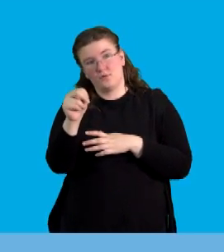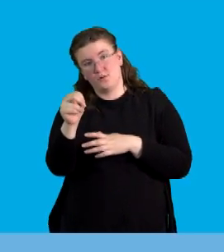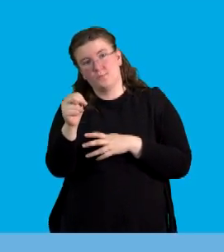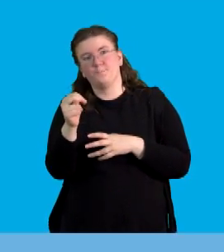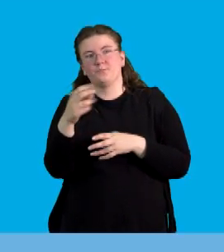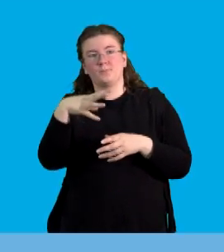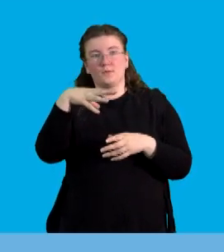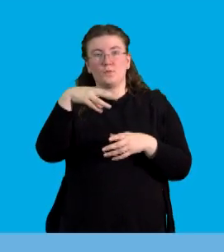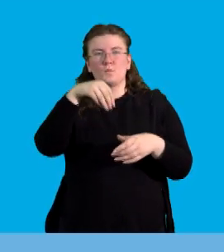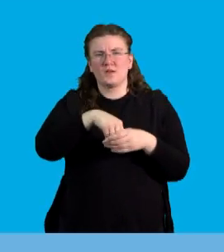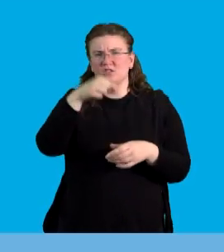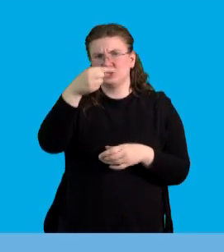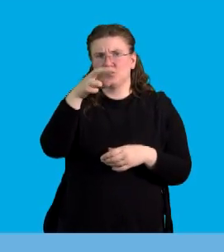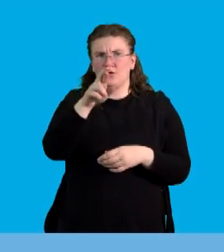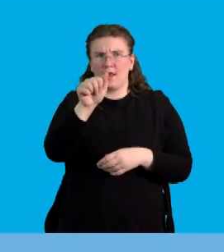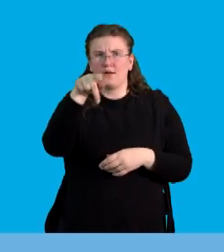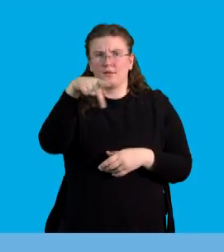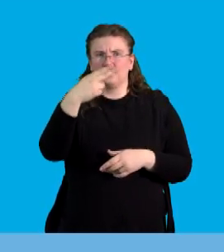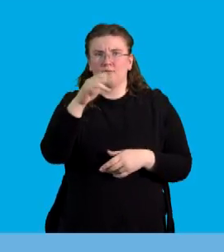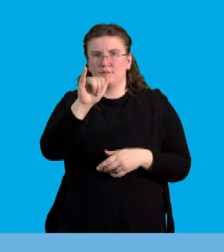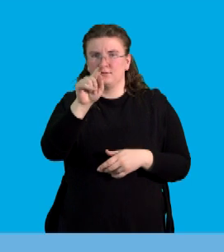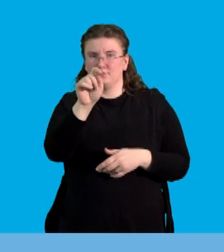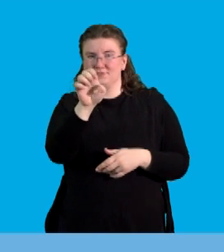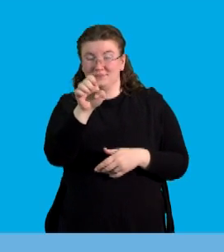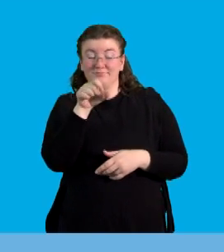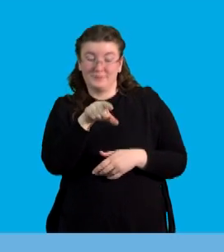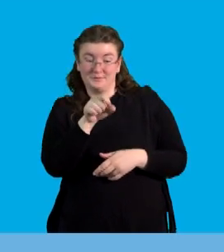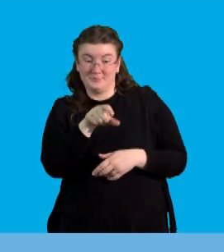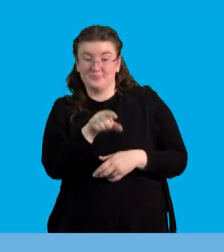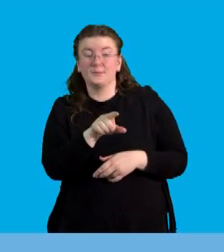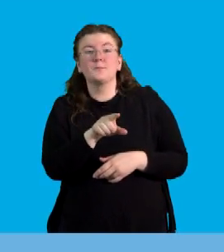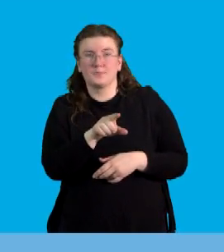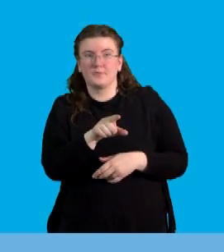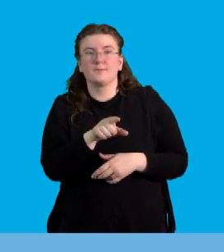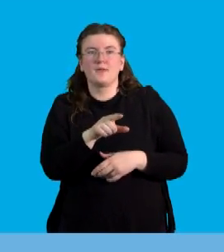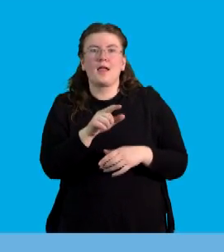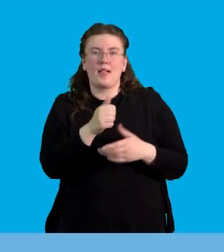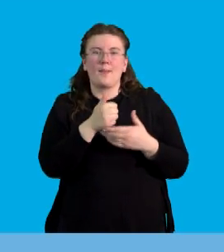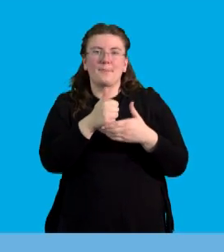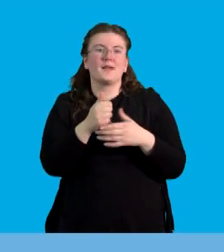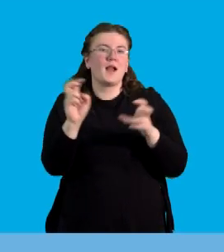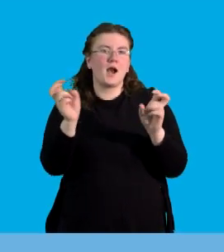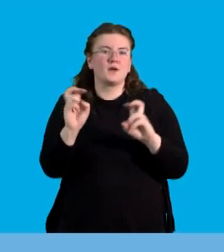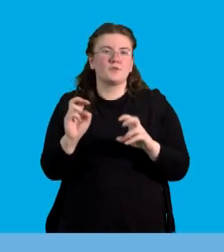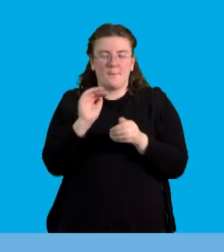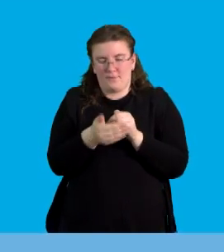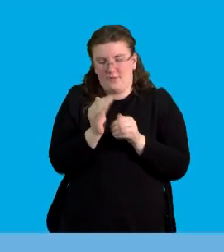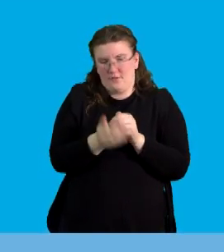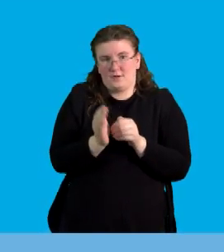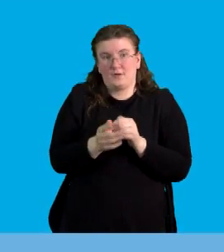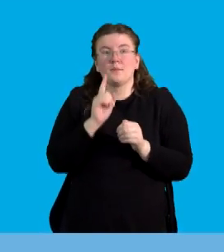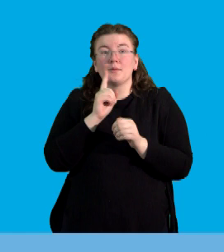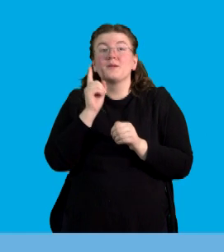non-conductors of electricity. Remember, we're saying that non-metals are insulators except for carbon. However, that carbon must be in a form